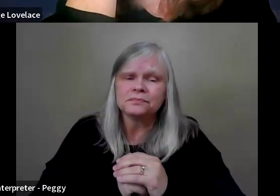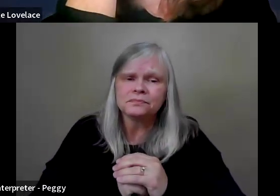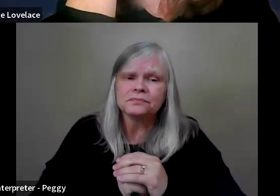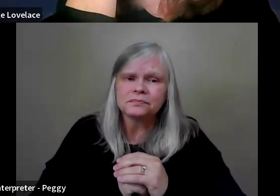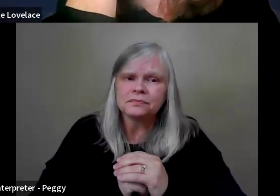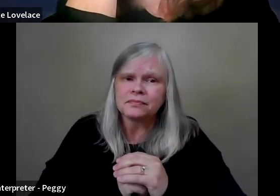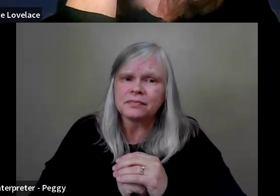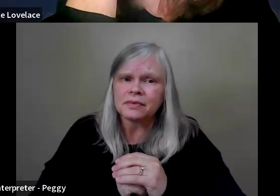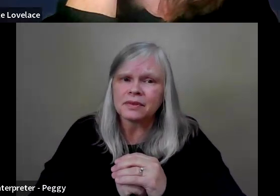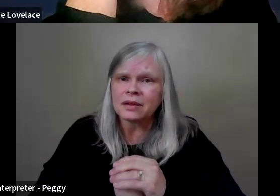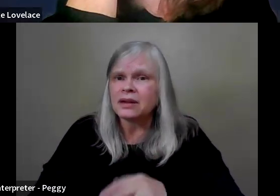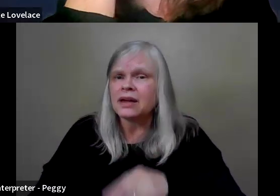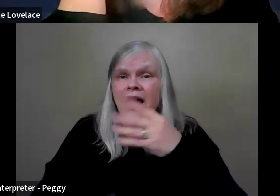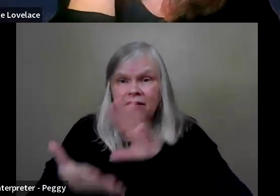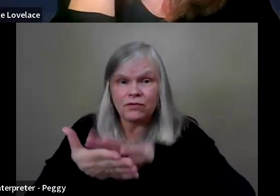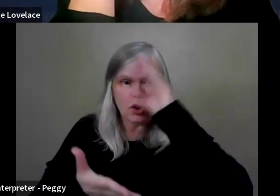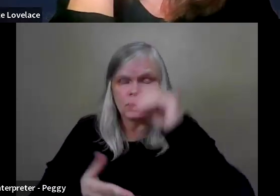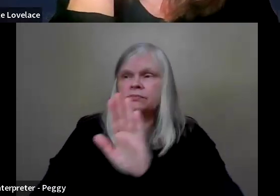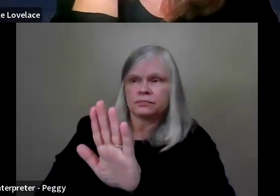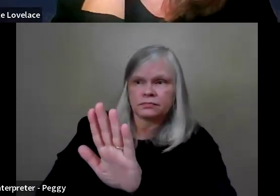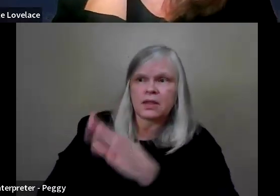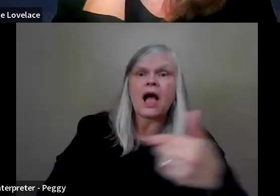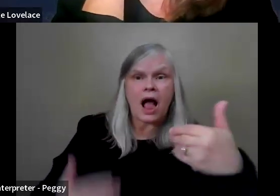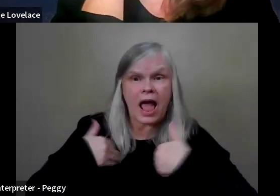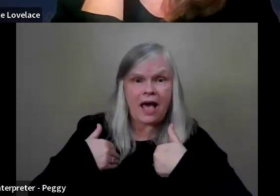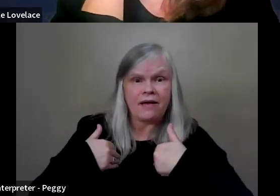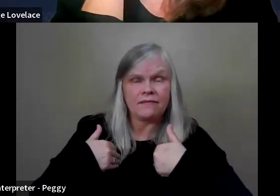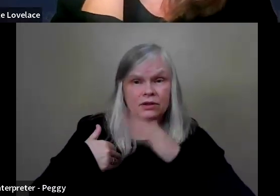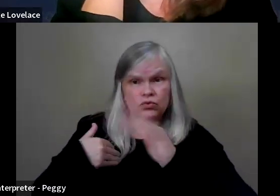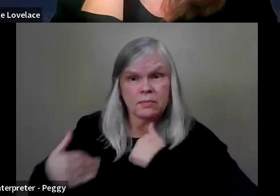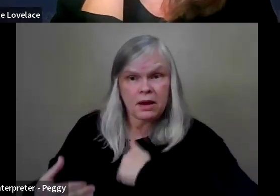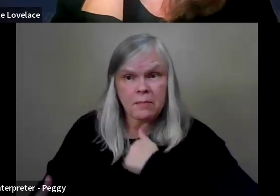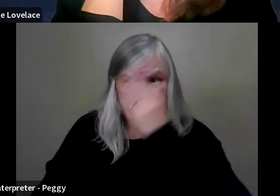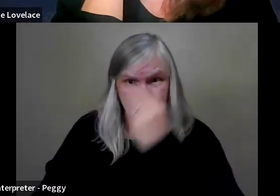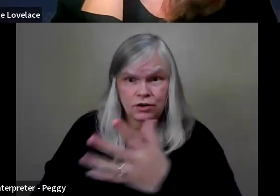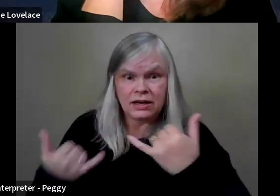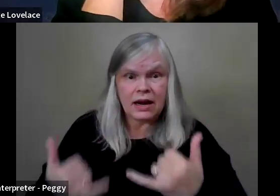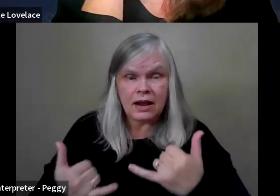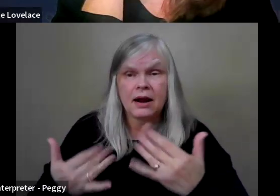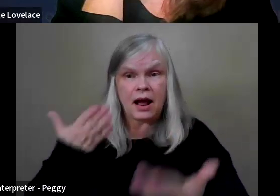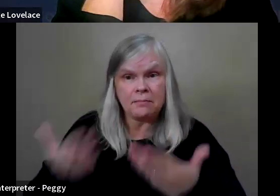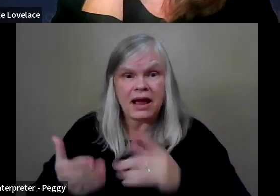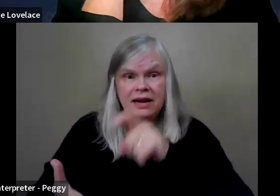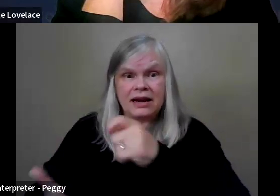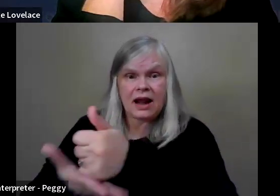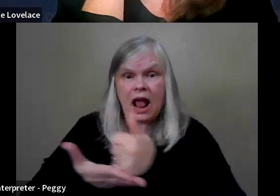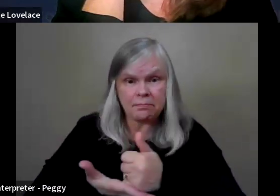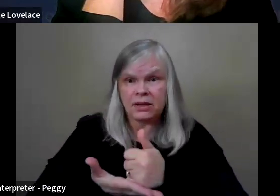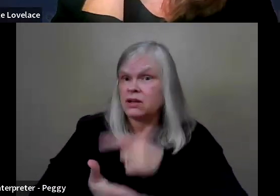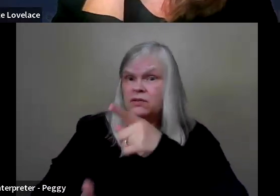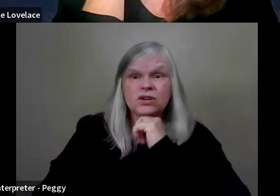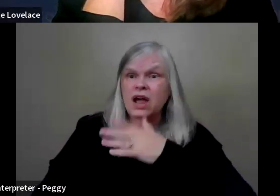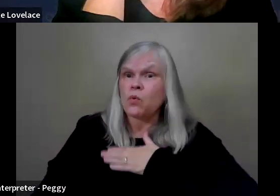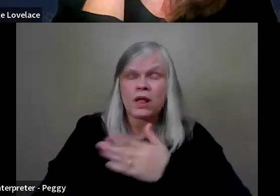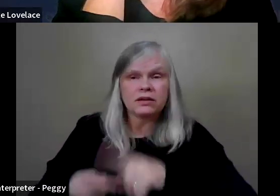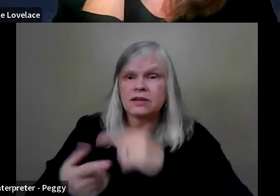I've learned to just tell people now that this is what I have, so I'm going to apologize to you now, but I may need your help if you're willing to help. If you're not willing to help, can you